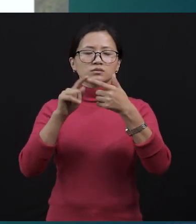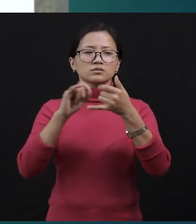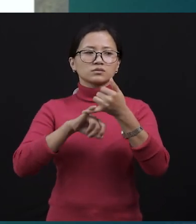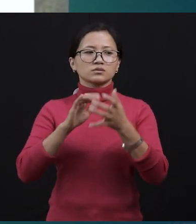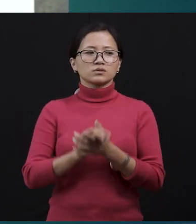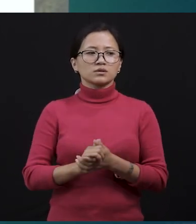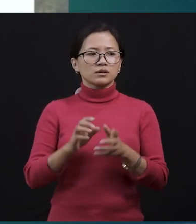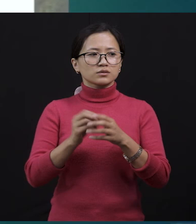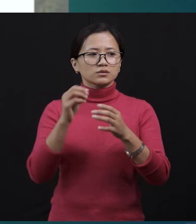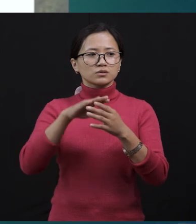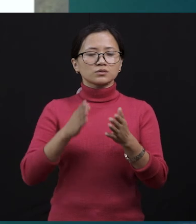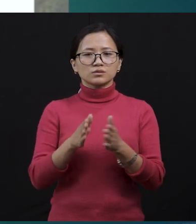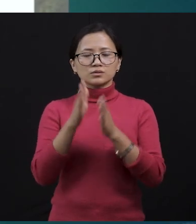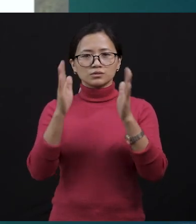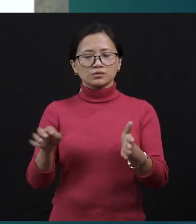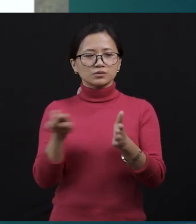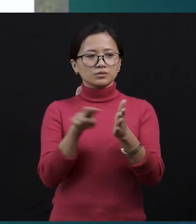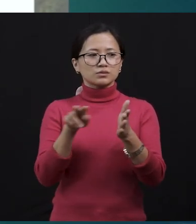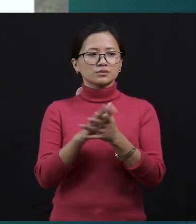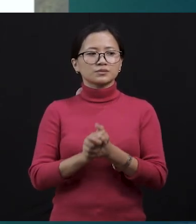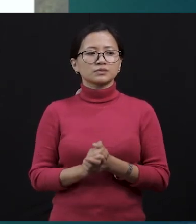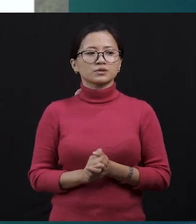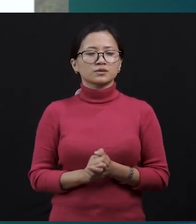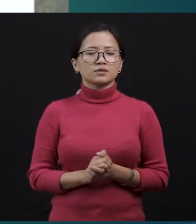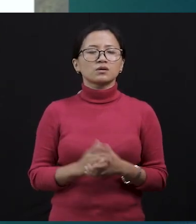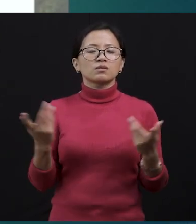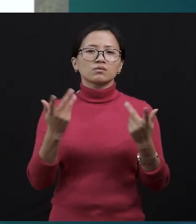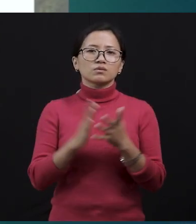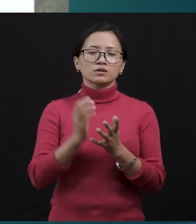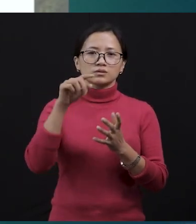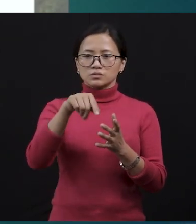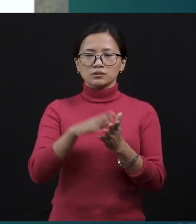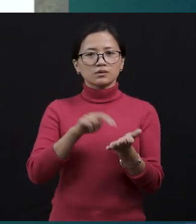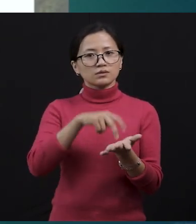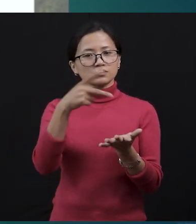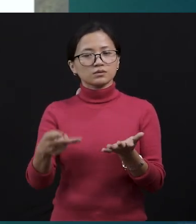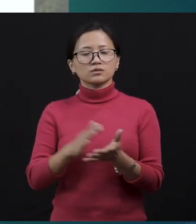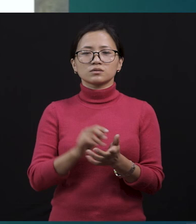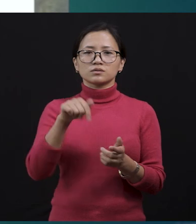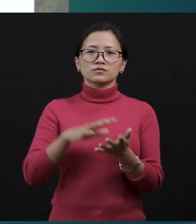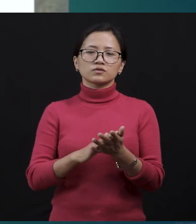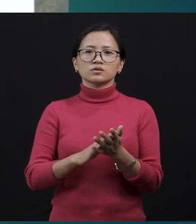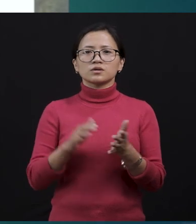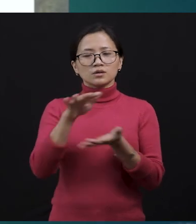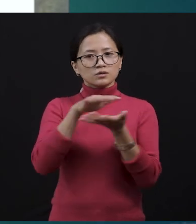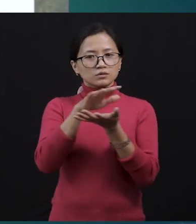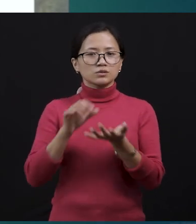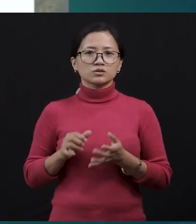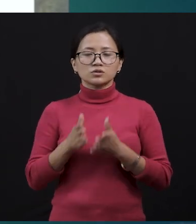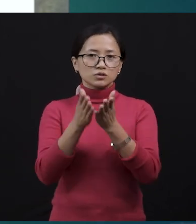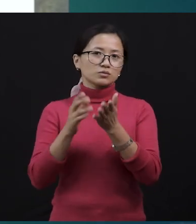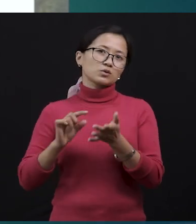destroyed and the orbiter broke apart. These are the reasons why the accident of the spaceship